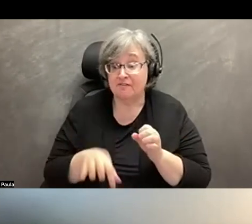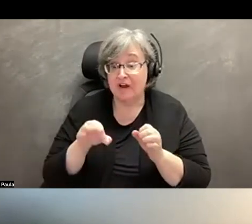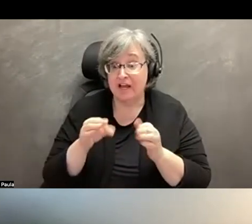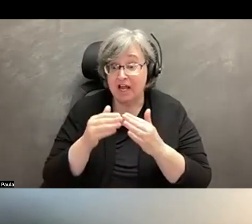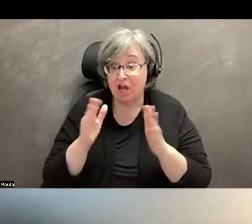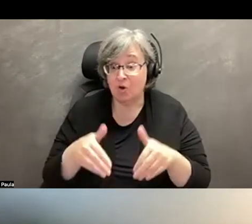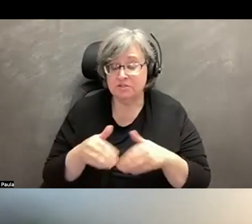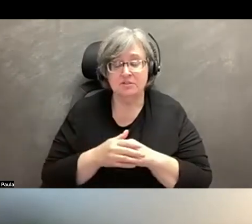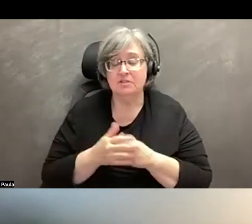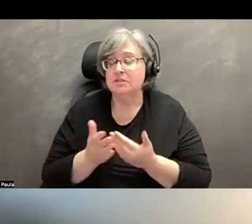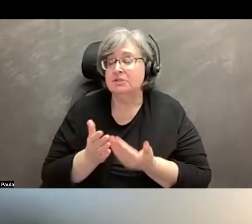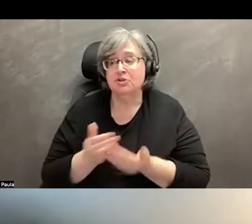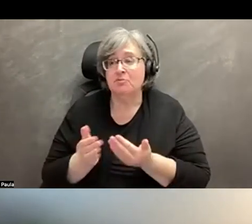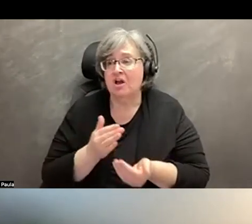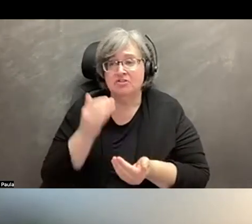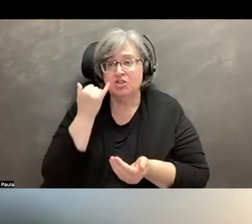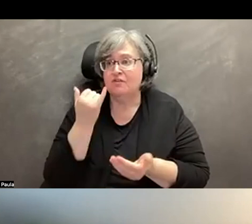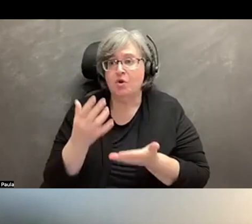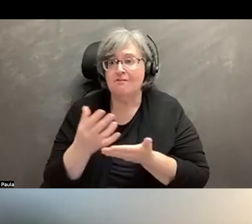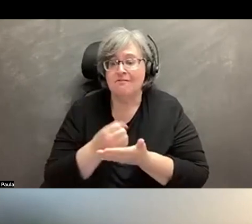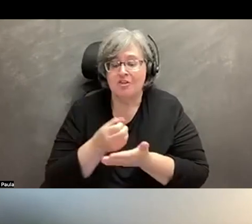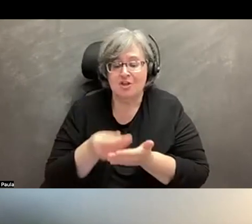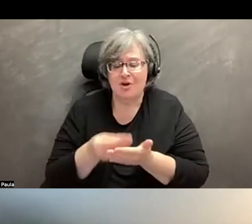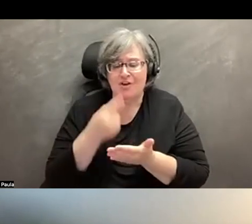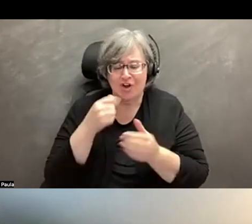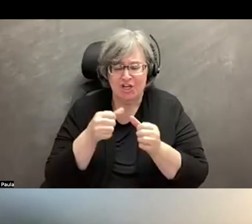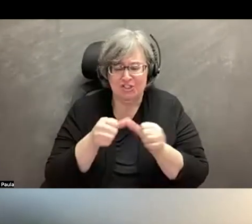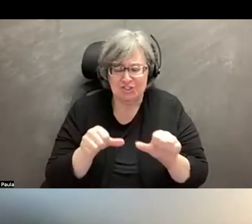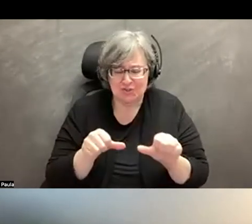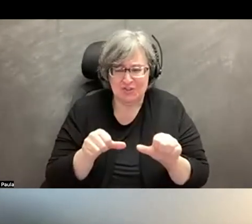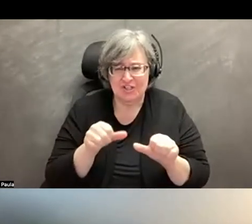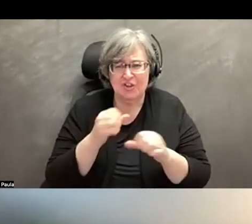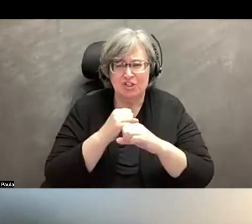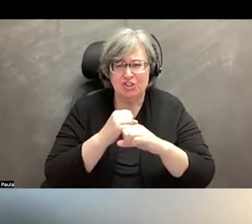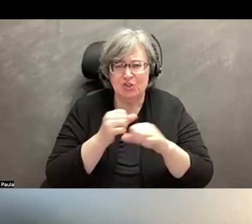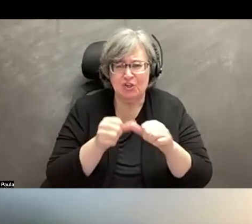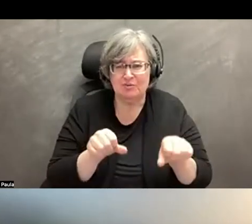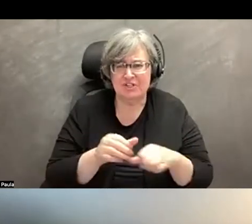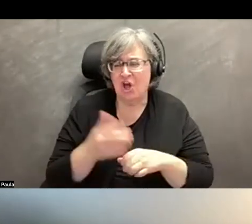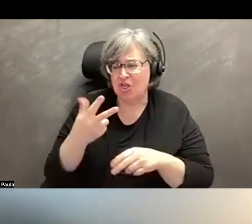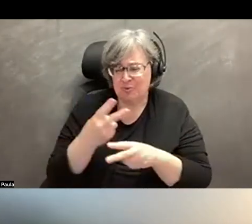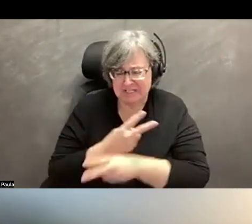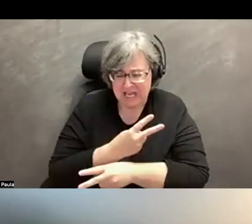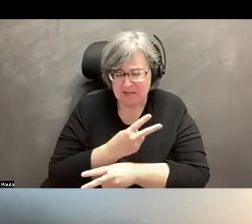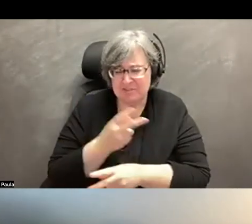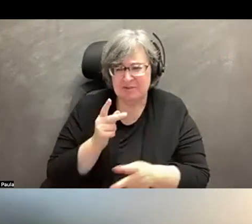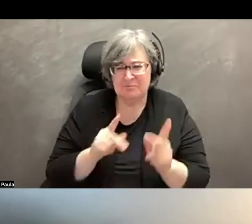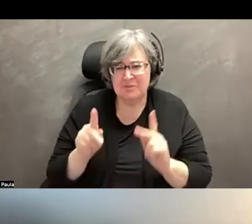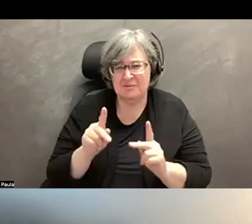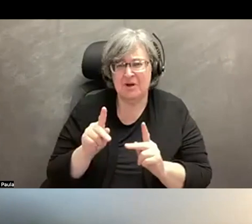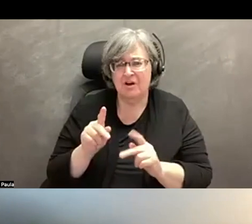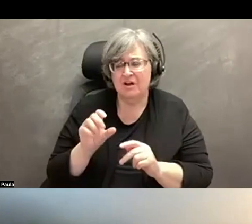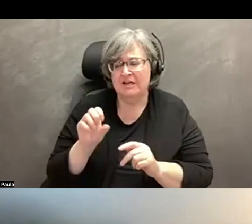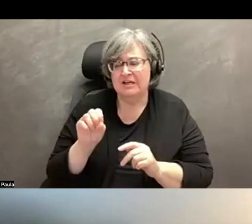wrap together, just the security deposits of asking for 5 times or 3 times people's salaries is